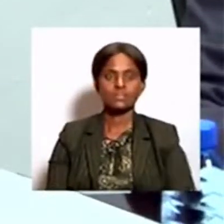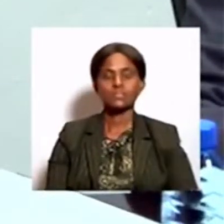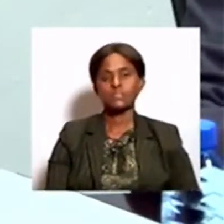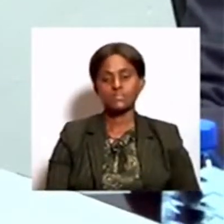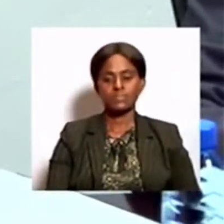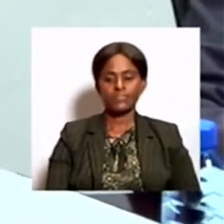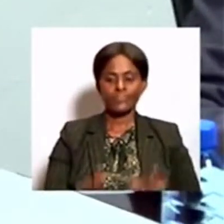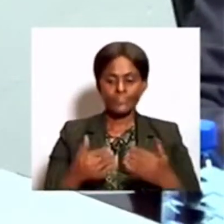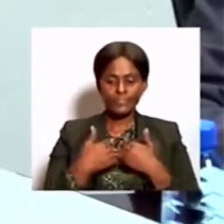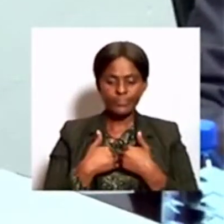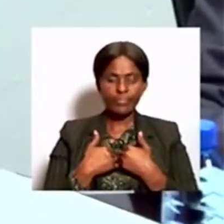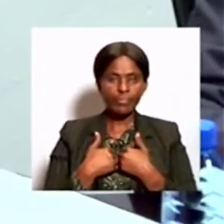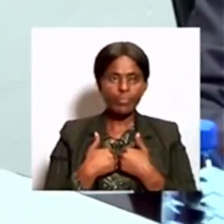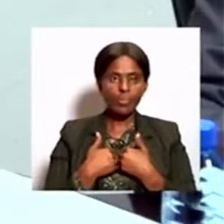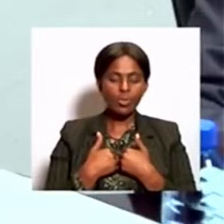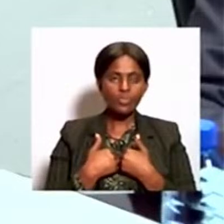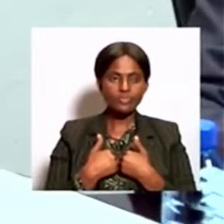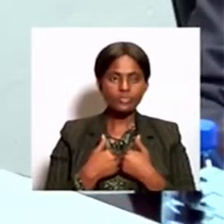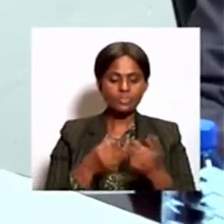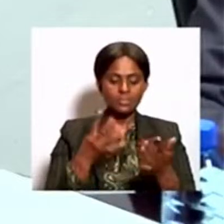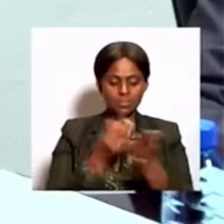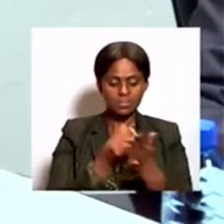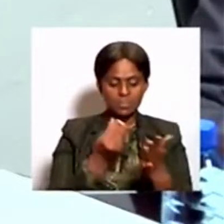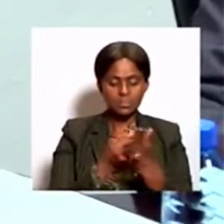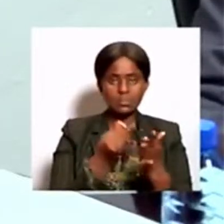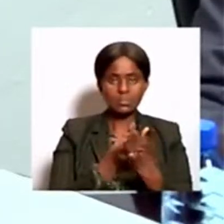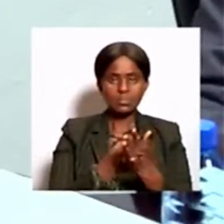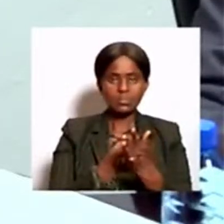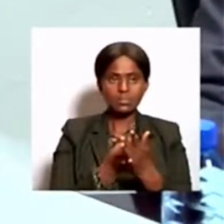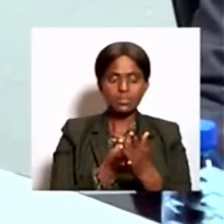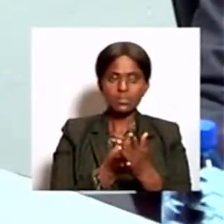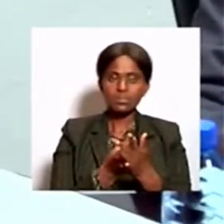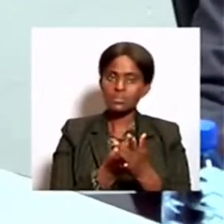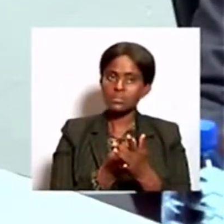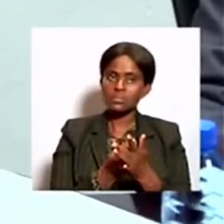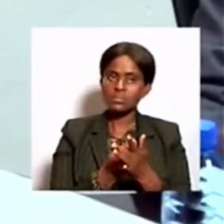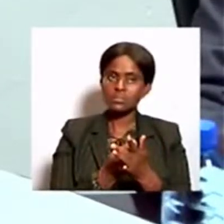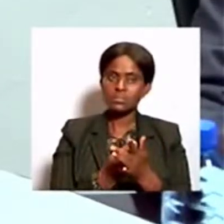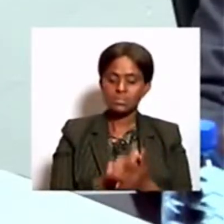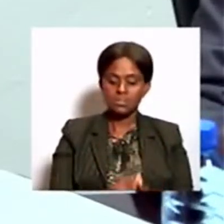There is unaccounted for fuel.